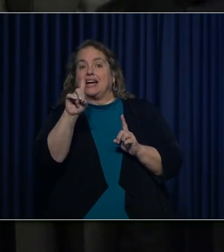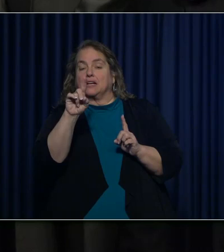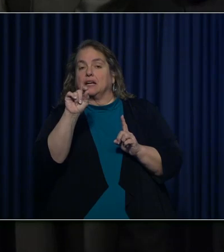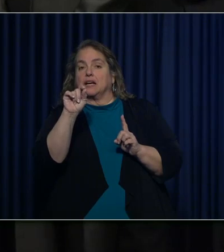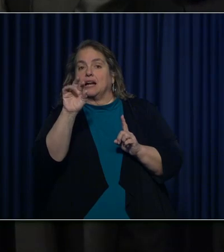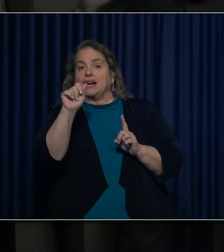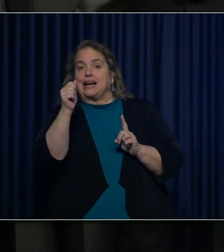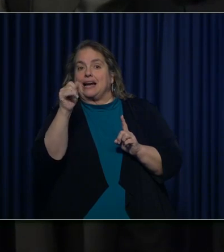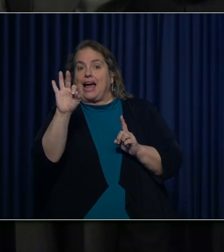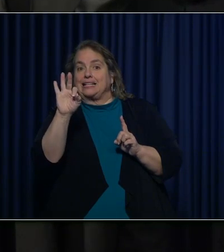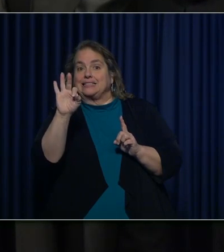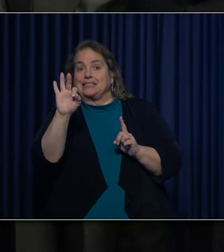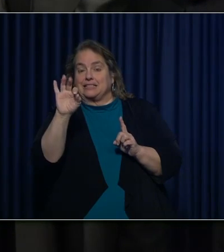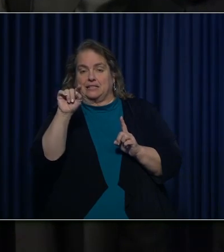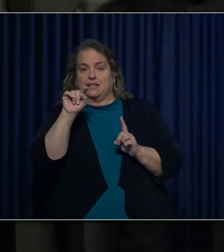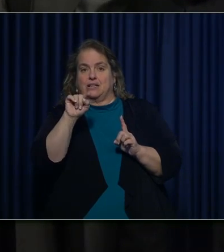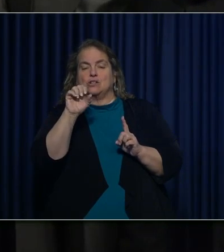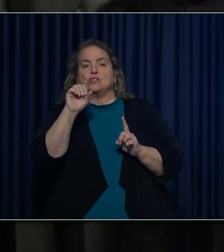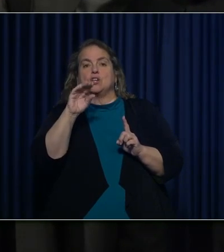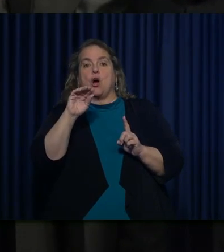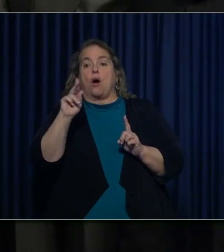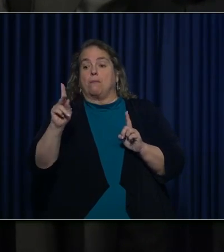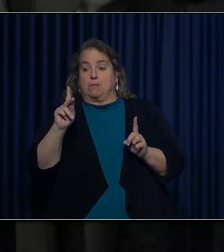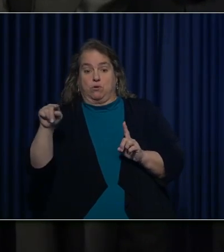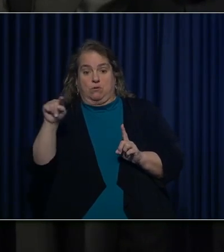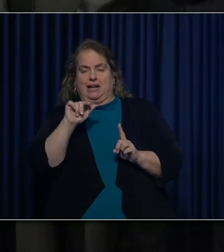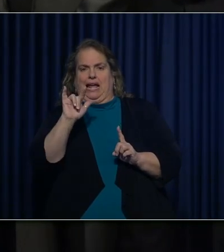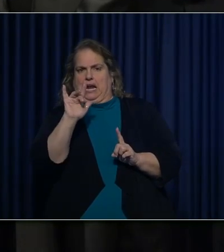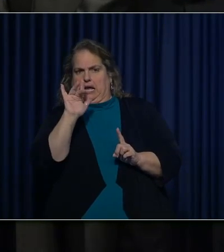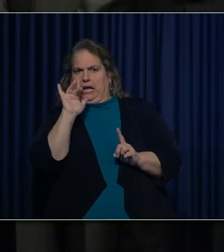COVID-19 so that our residents can click on